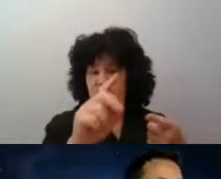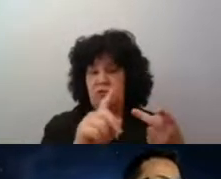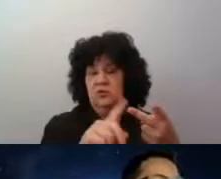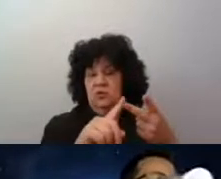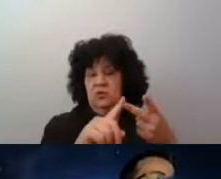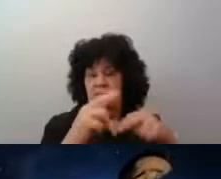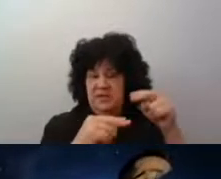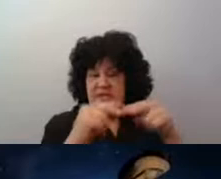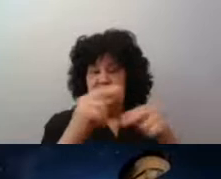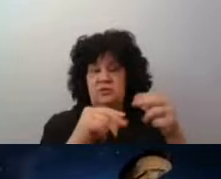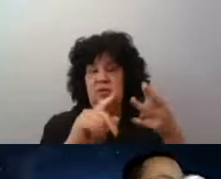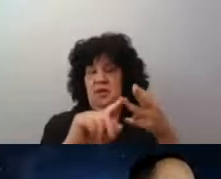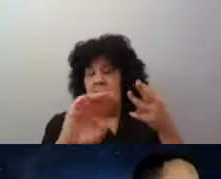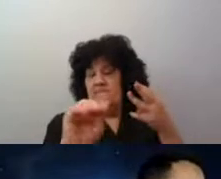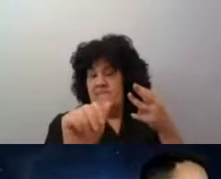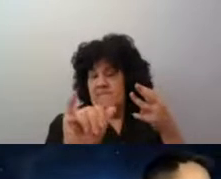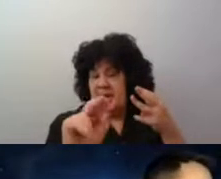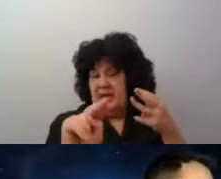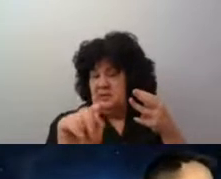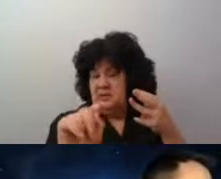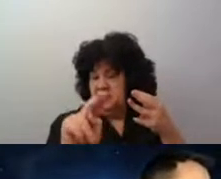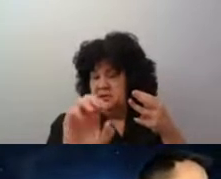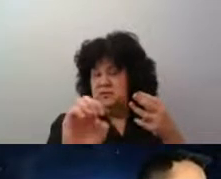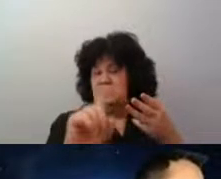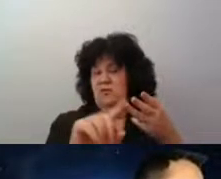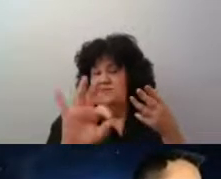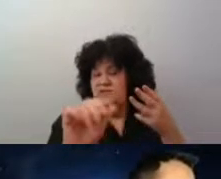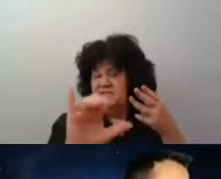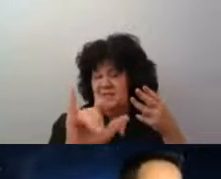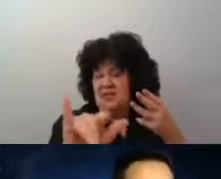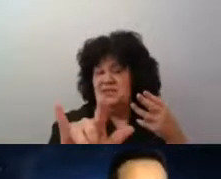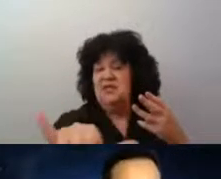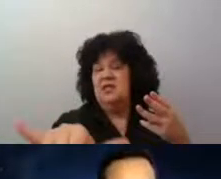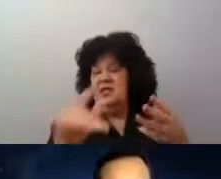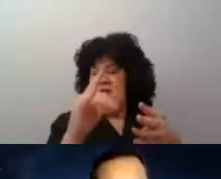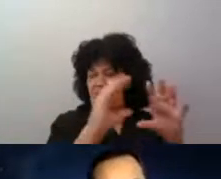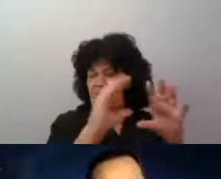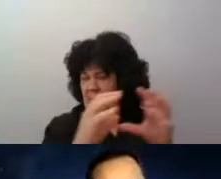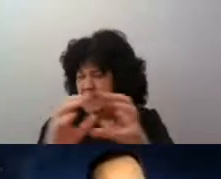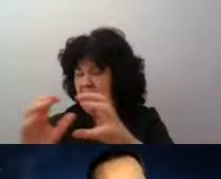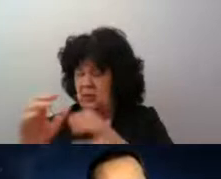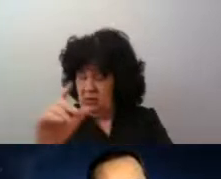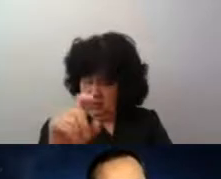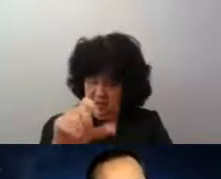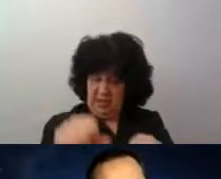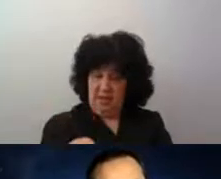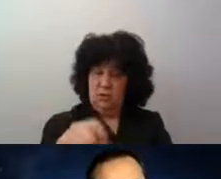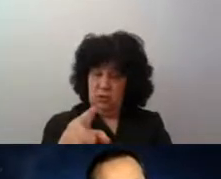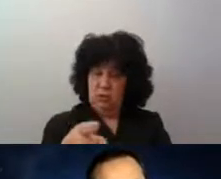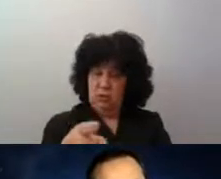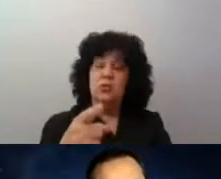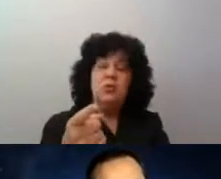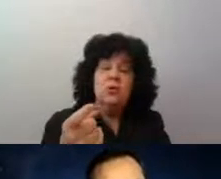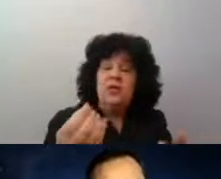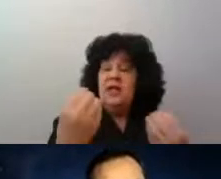facility maintenance. So all these things are addressed differently in policy. I'm curious if you can provide us guidance on which of